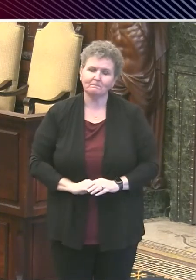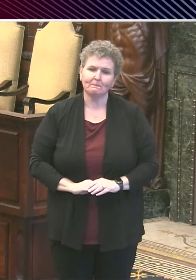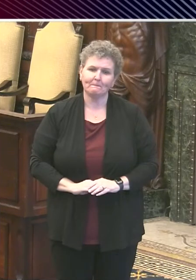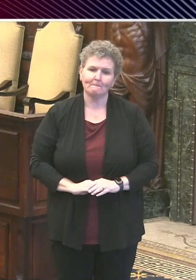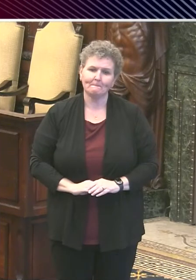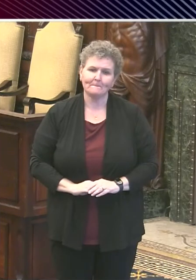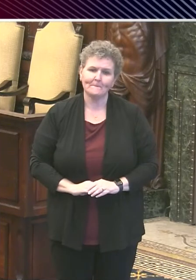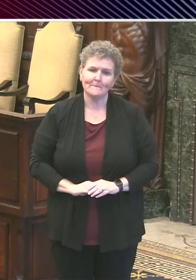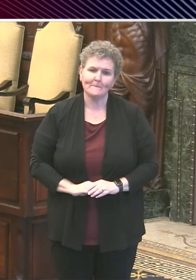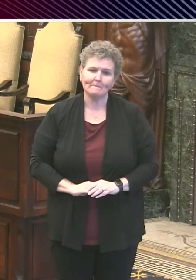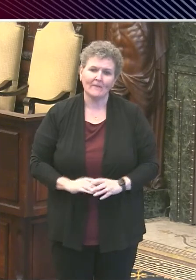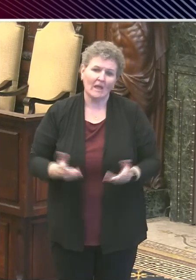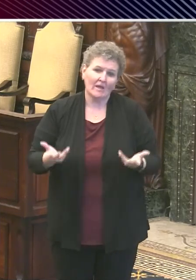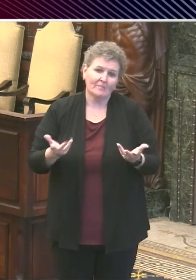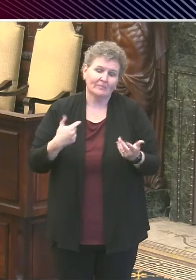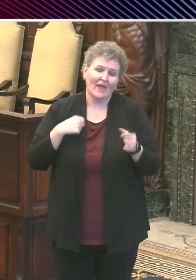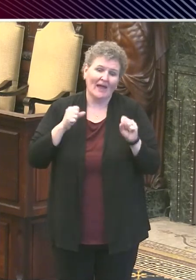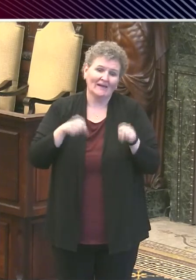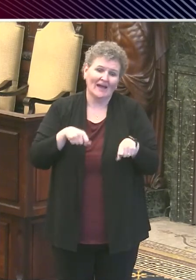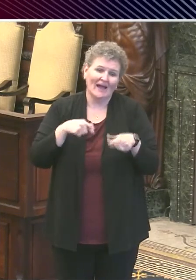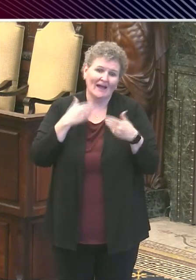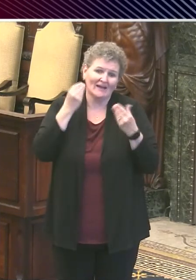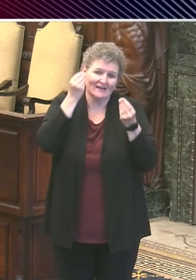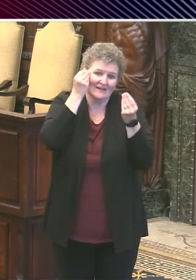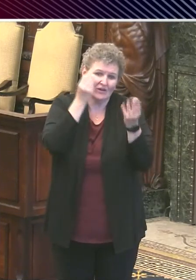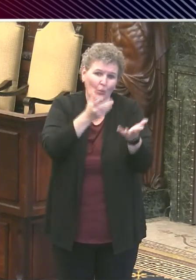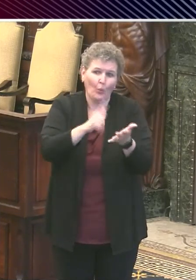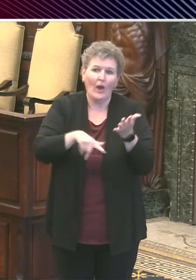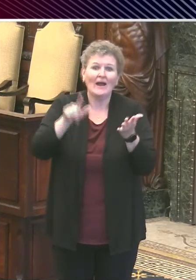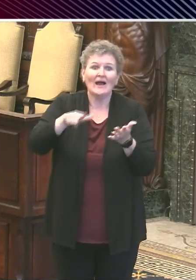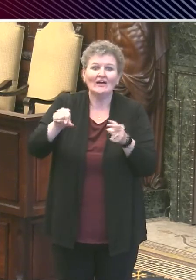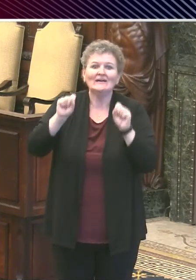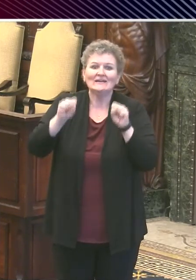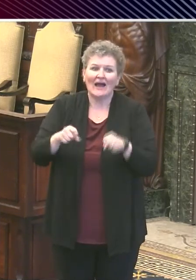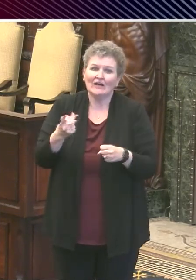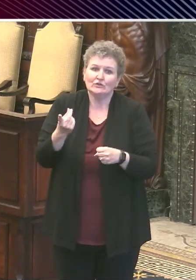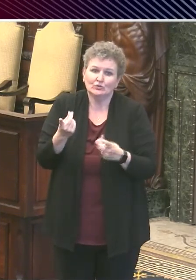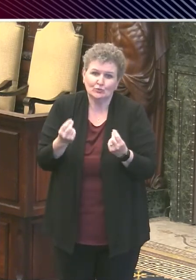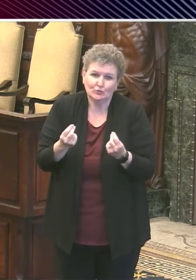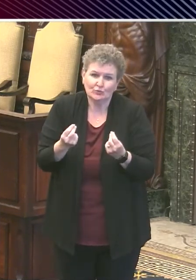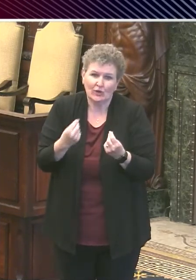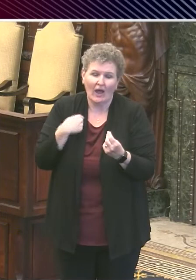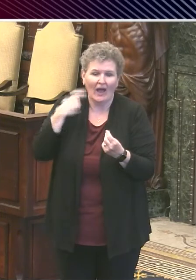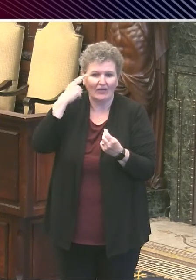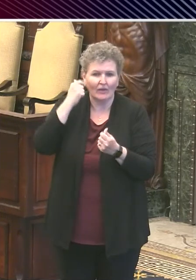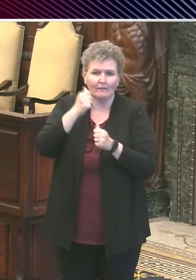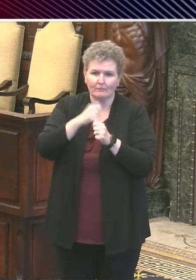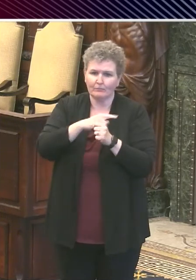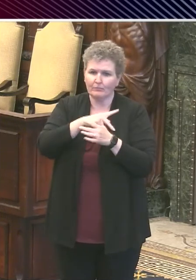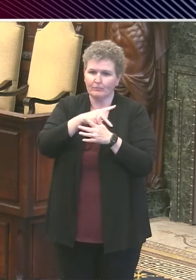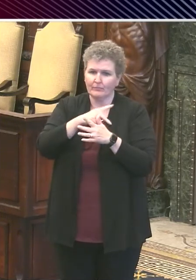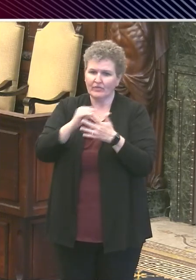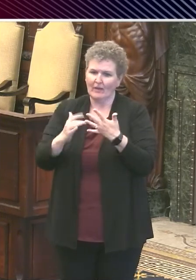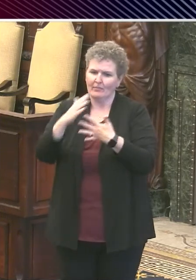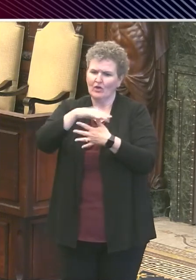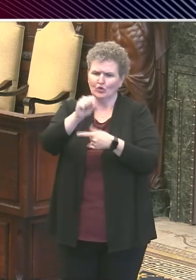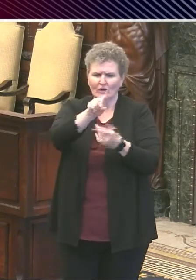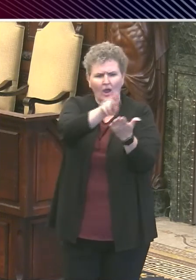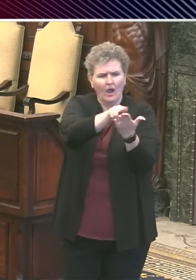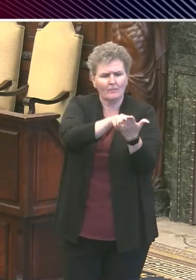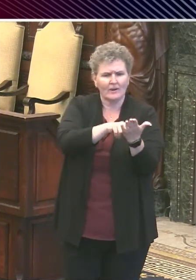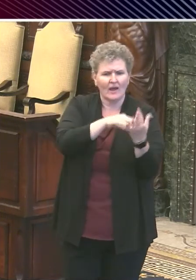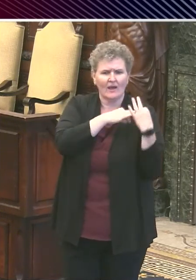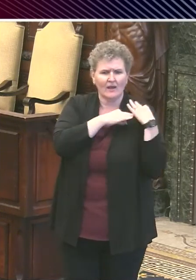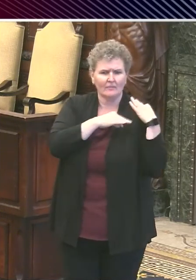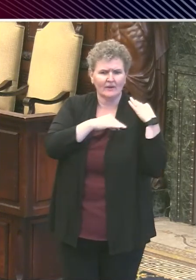can get back to you on what the landlords can do. I believe there are a couple programs for them to apply for, but I don't have that in front of me. But